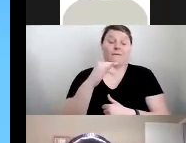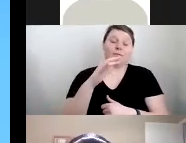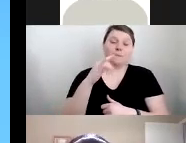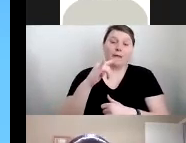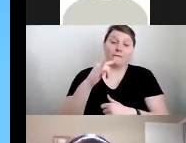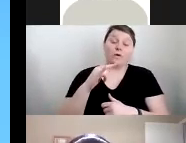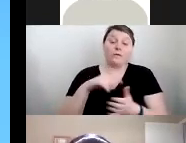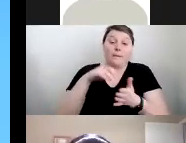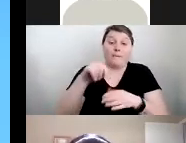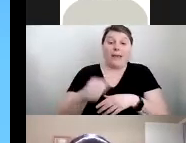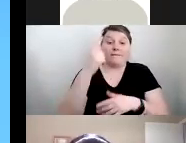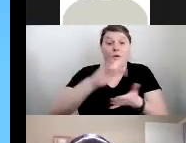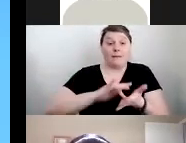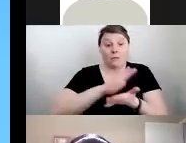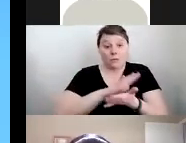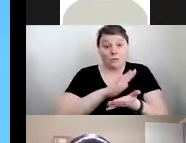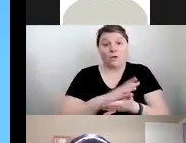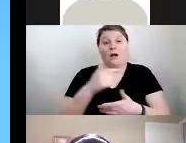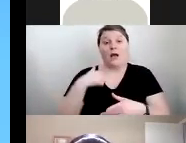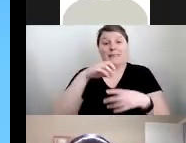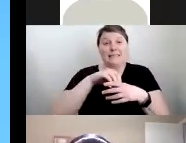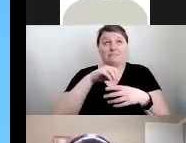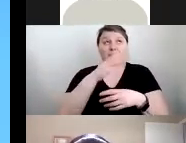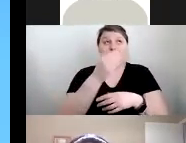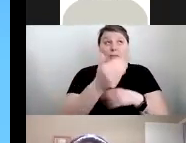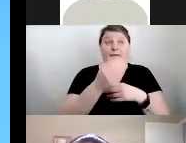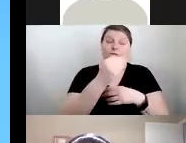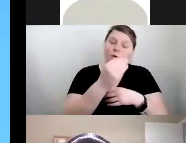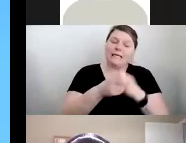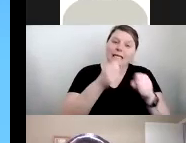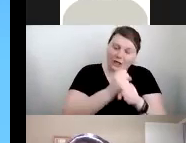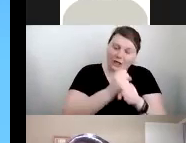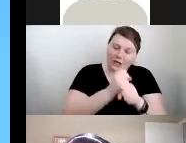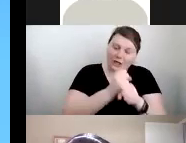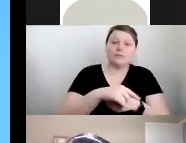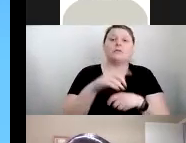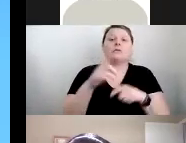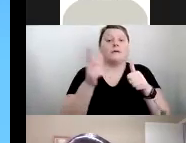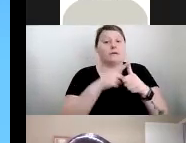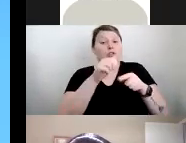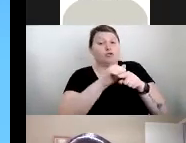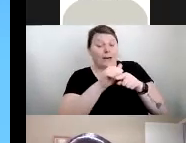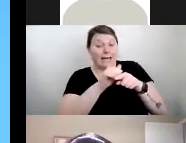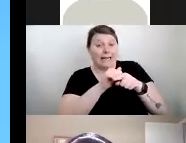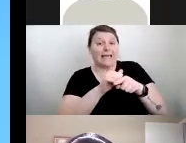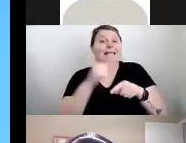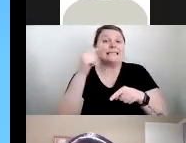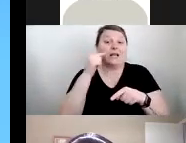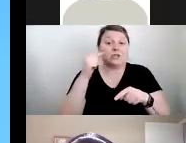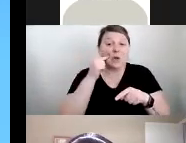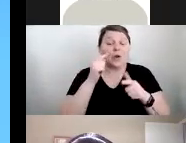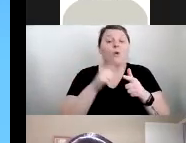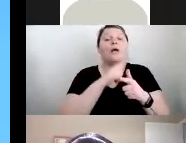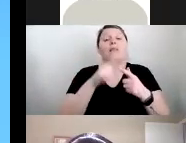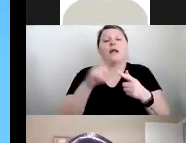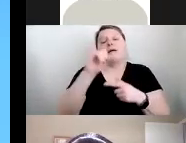and I spent 14 years in the Air Force, first in training here in San Antonio, then as an infectious diseases doctor